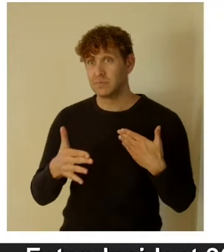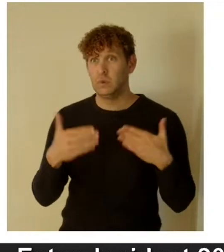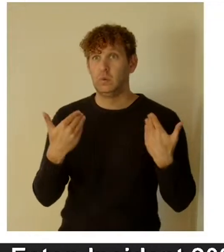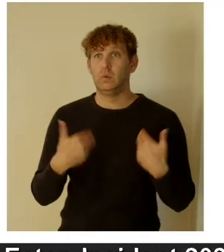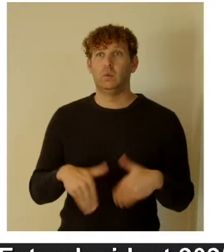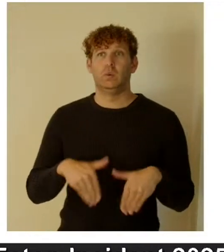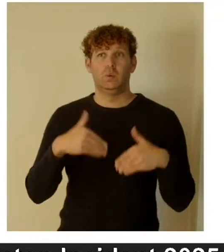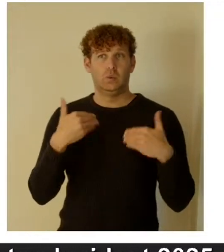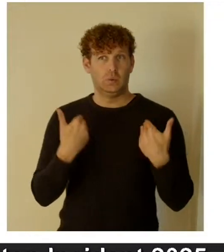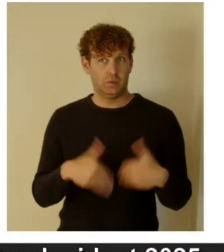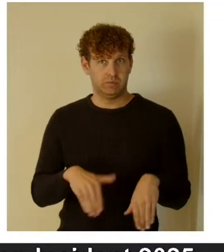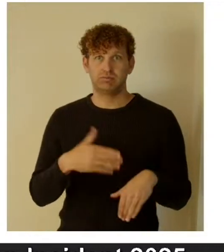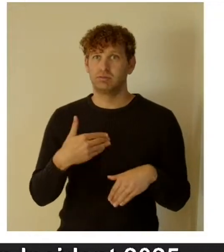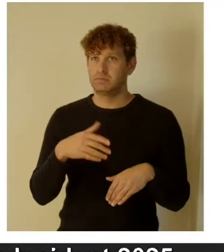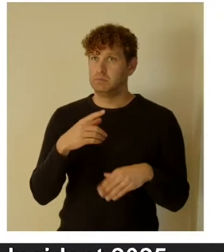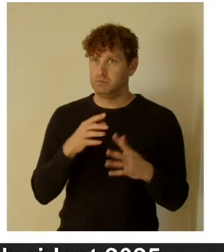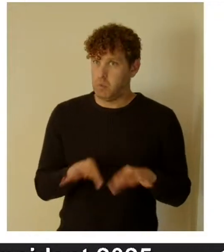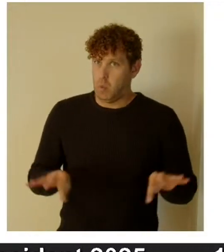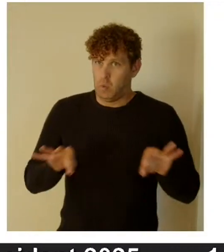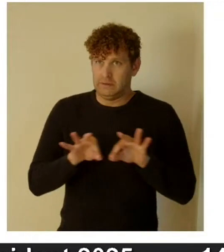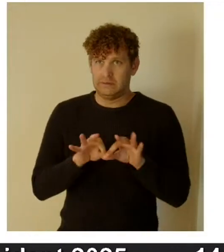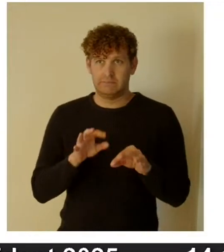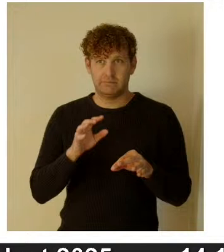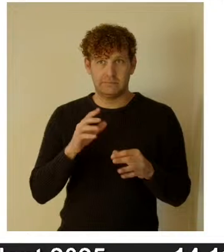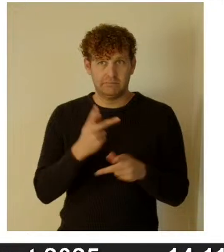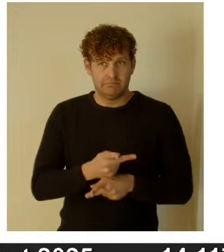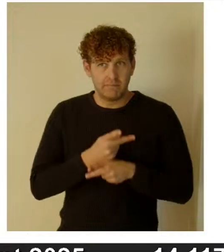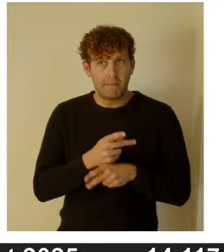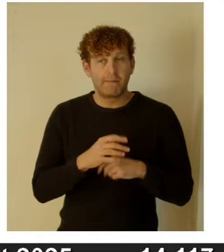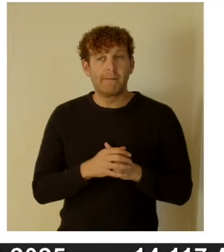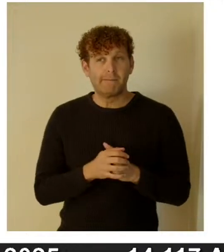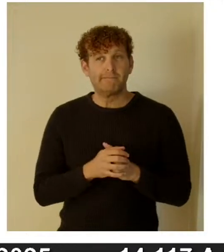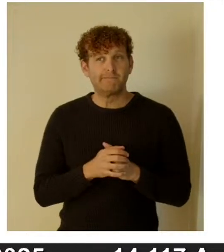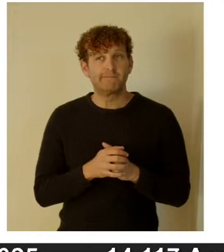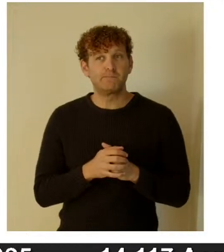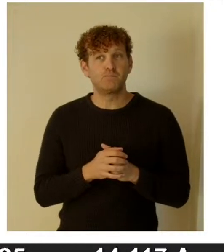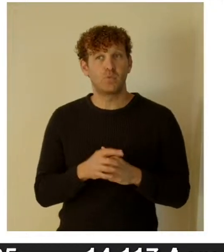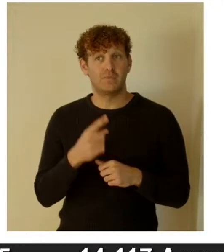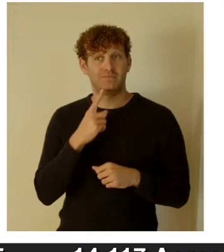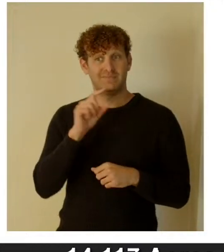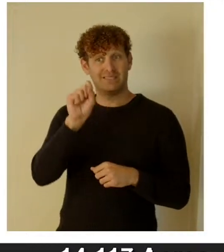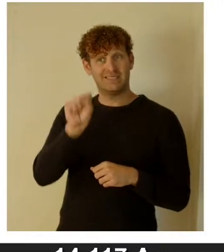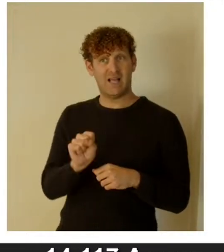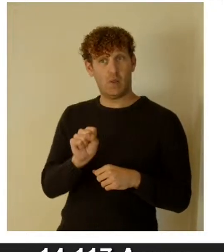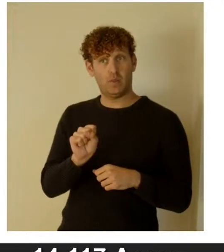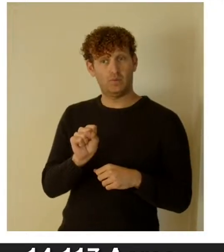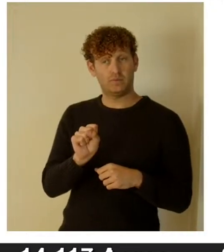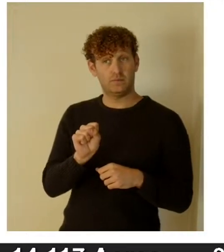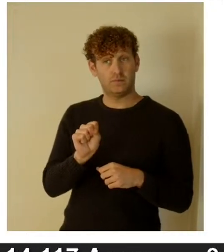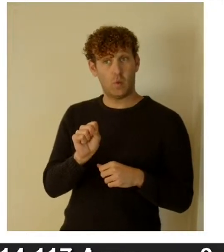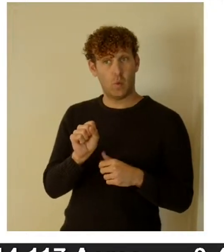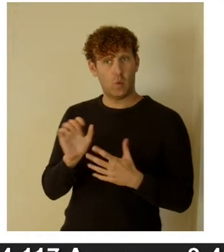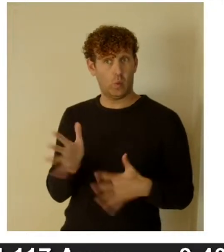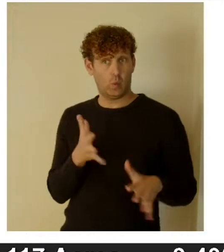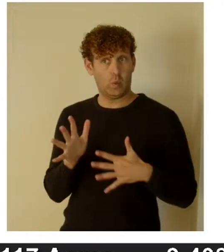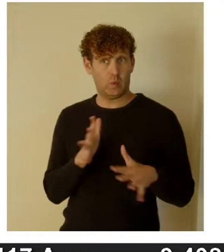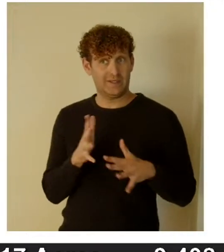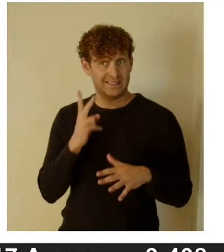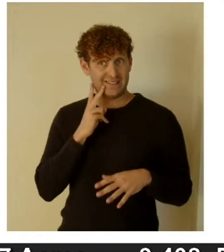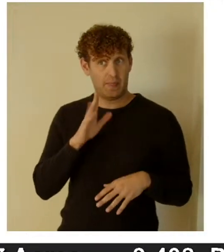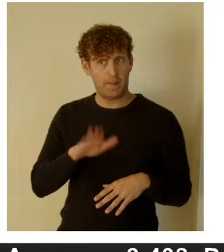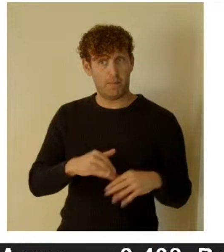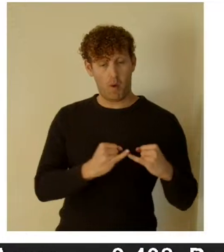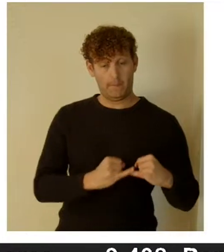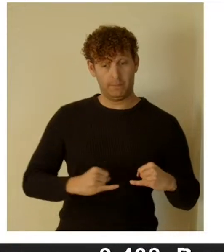we've seen so far today is we've had some southerly winds, that's wind from the south, on the bottom of the fire here, and that's been going